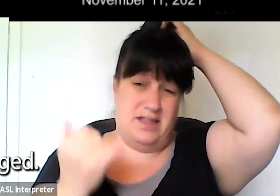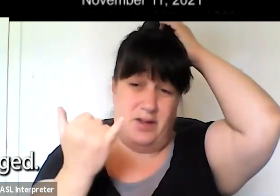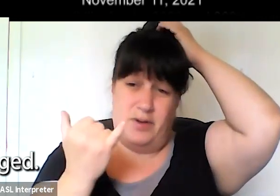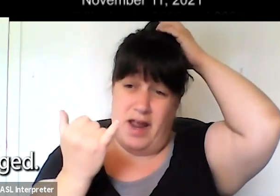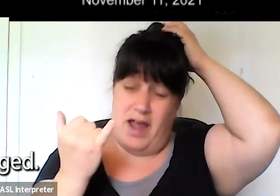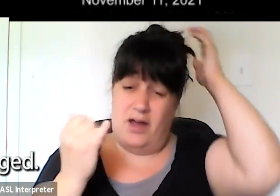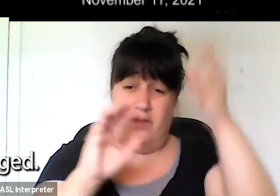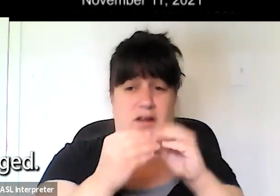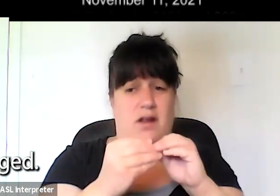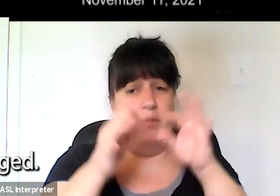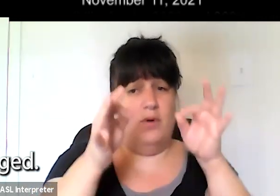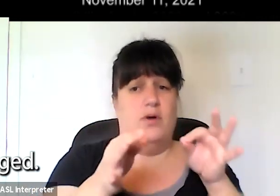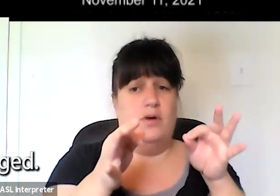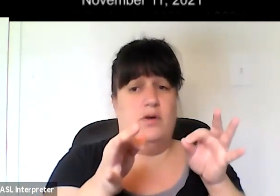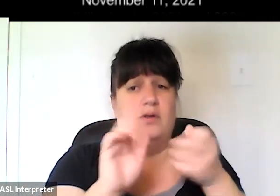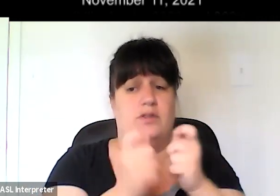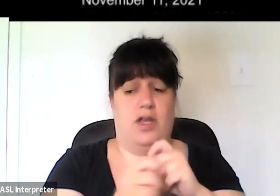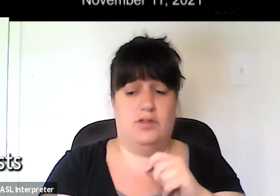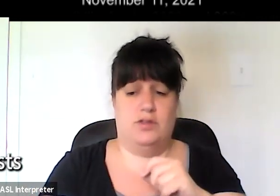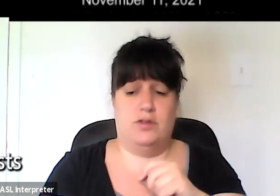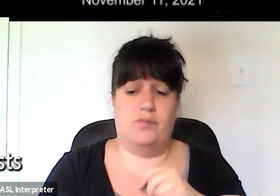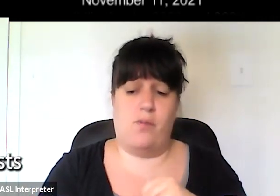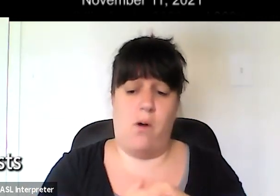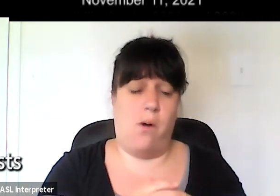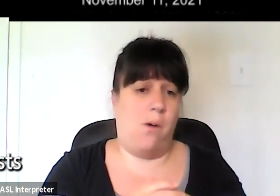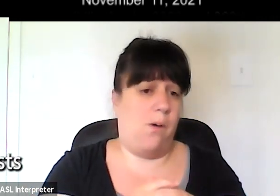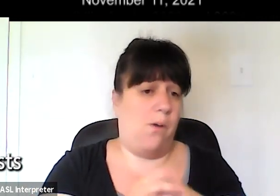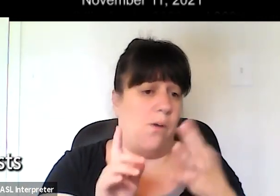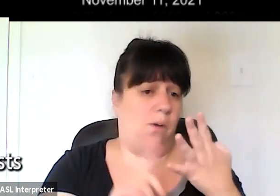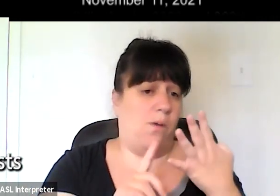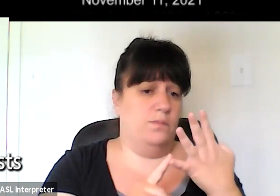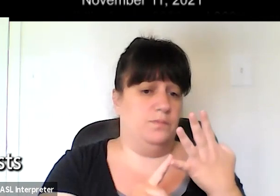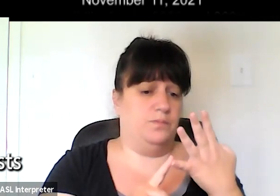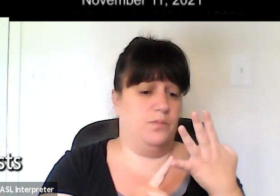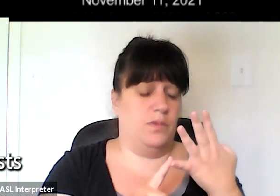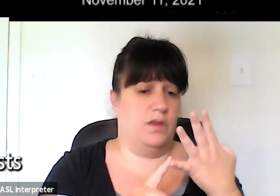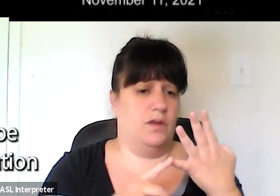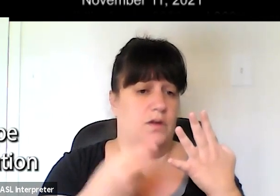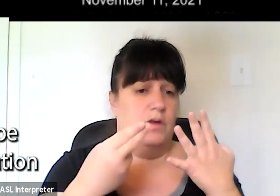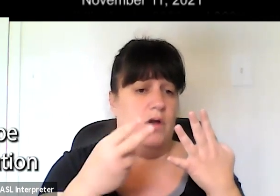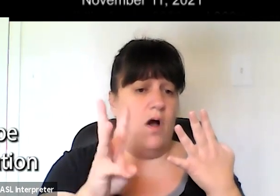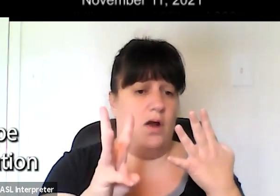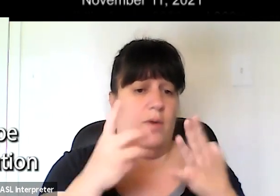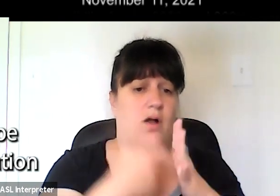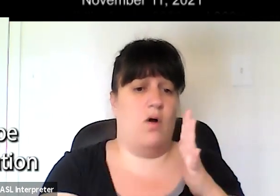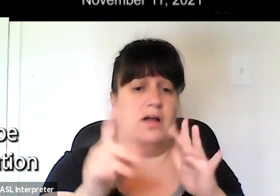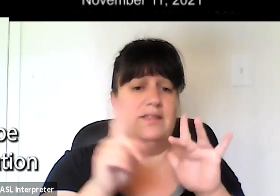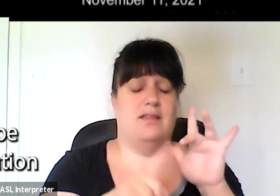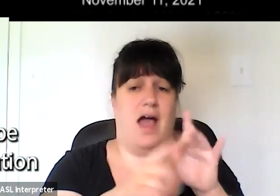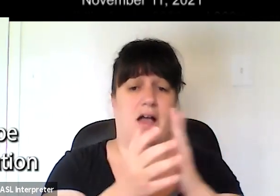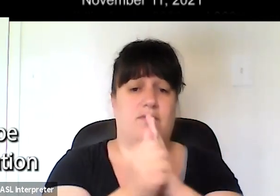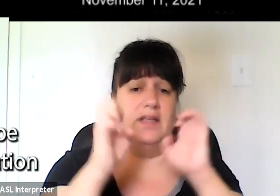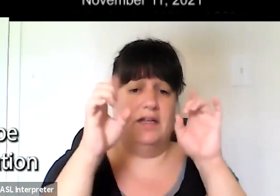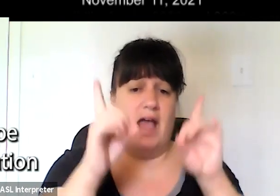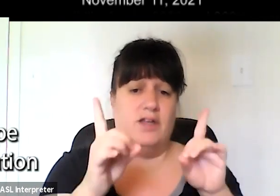now this number definitely has changed. And fourth would be hardware costs and lack of skilled educators to